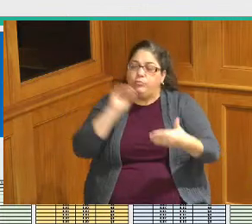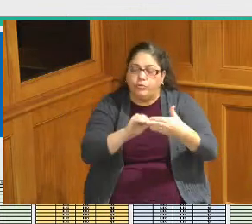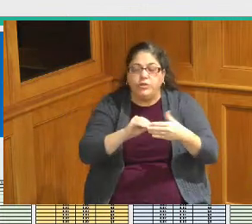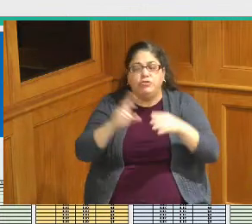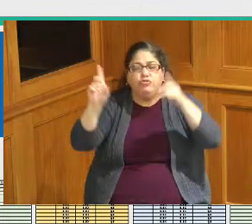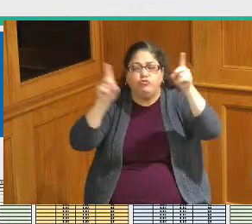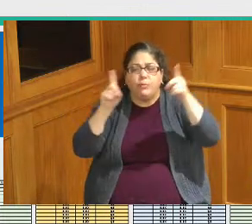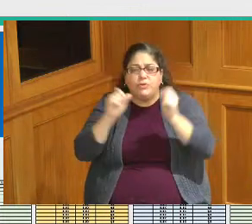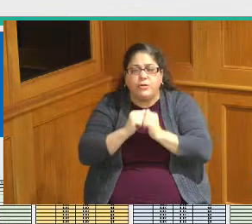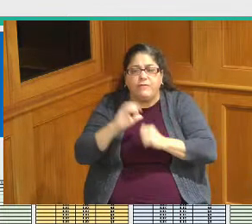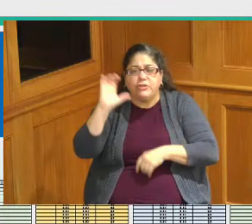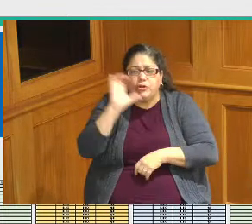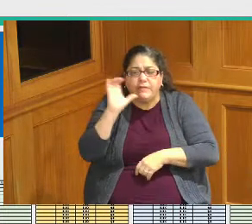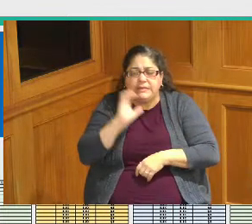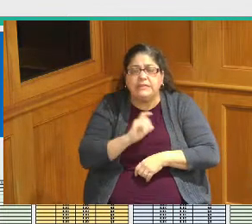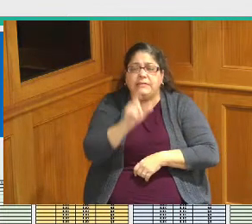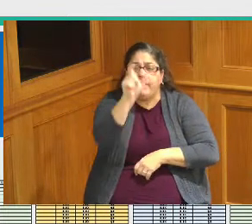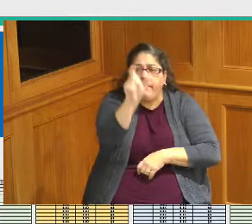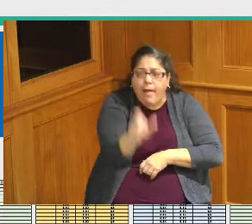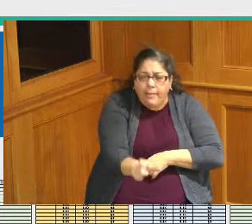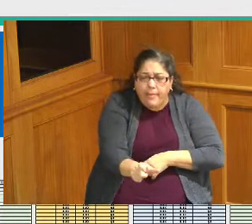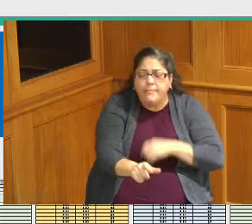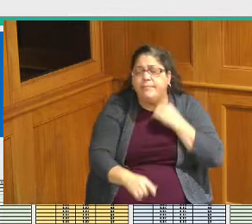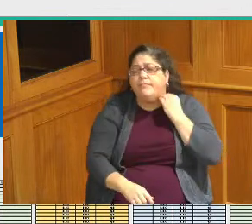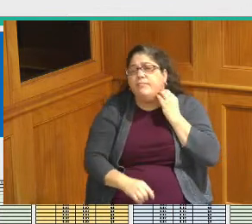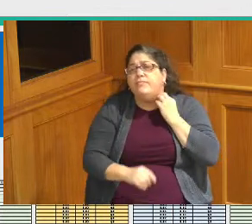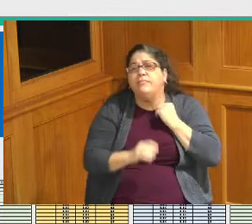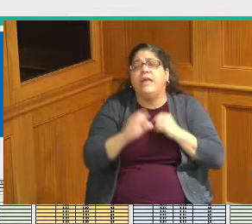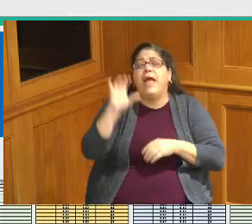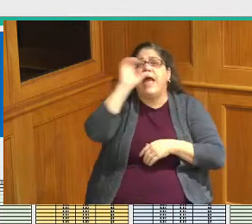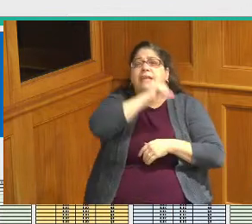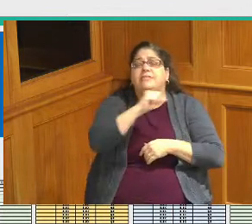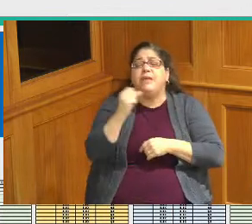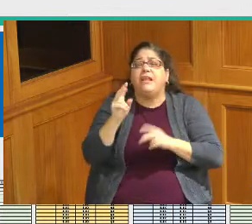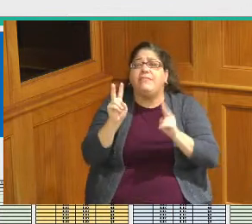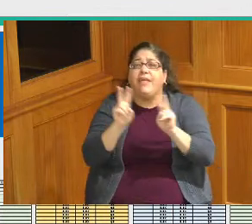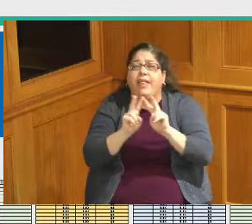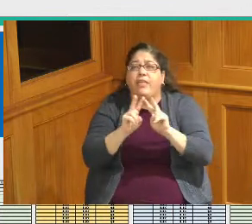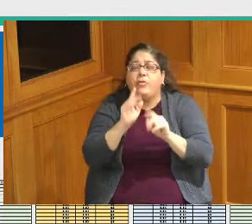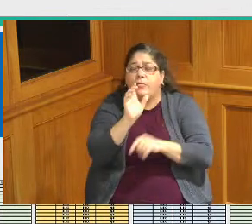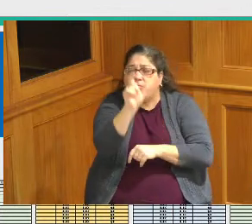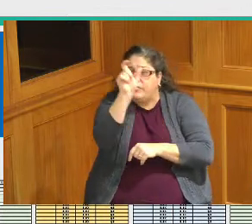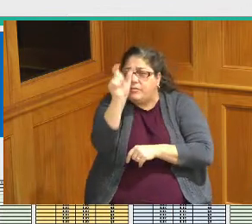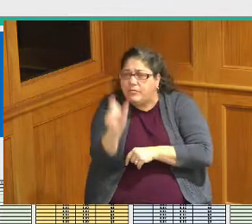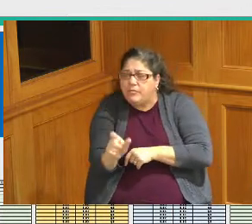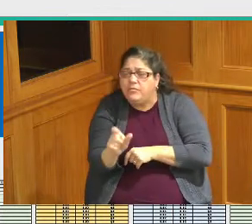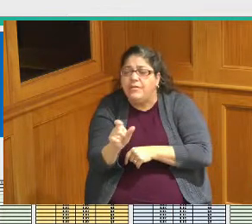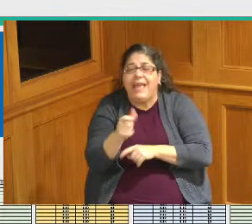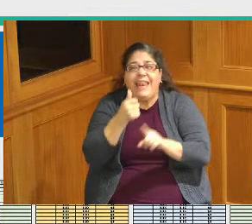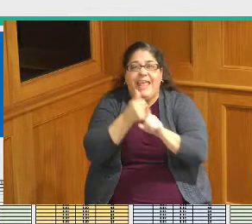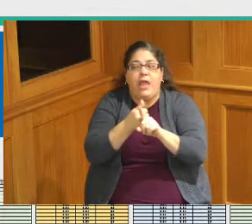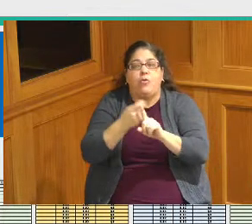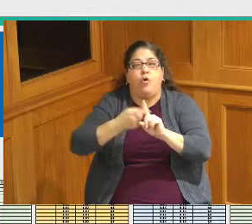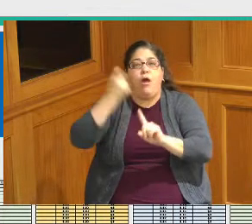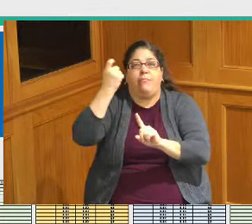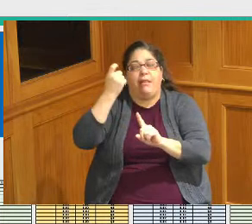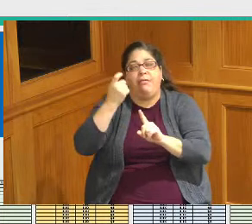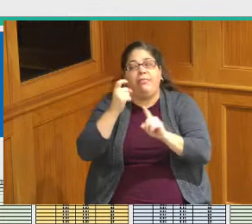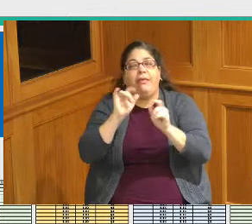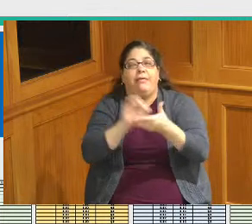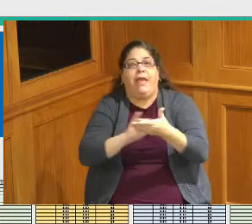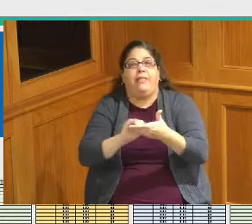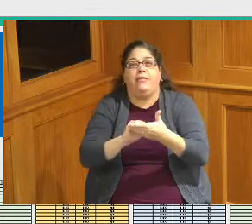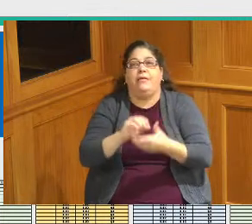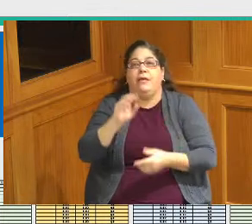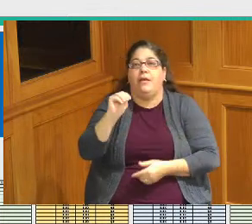services in a column, put the estimated value of the service in another column, and it auto calculates what the MBE